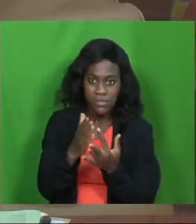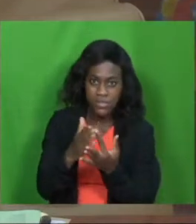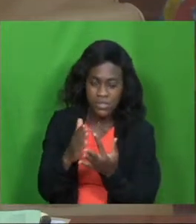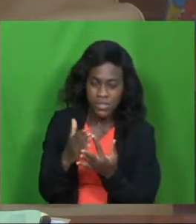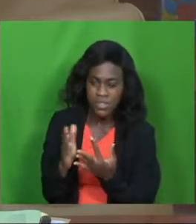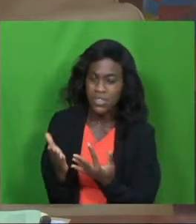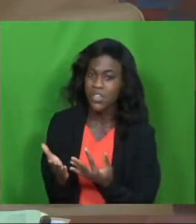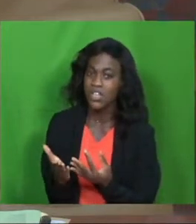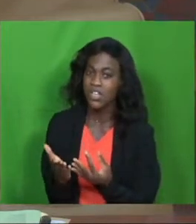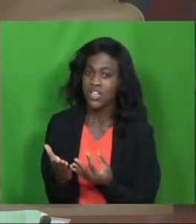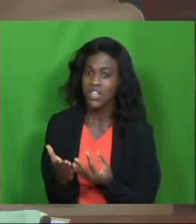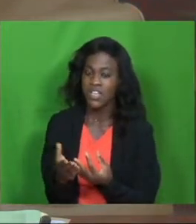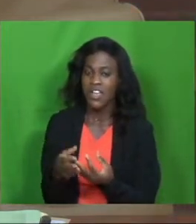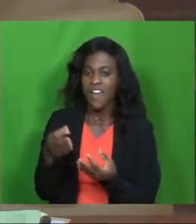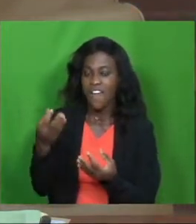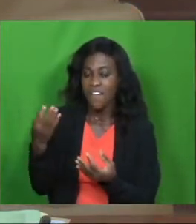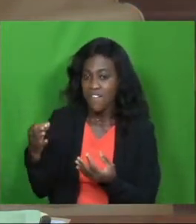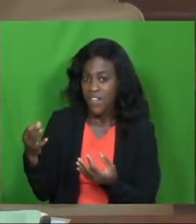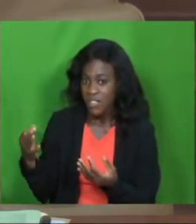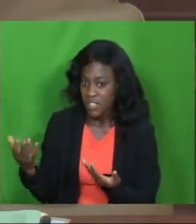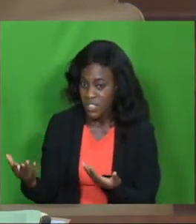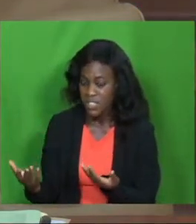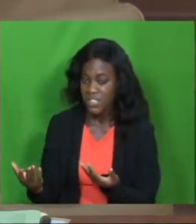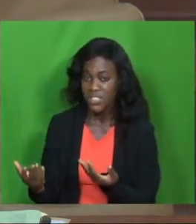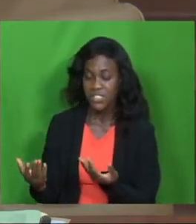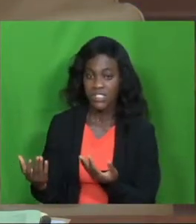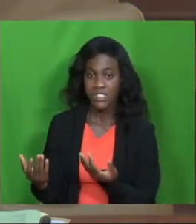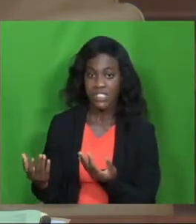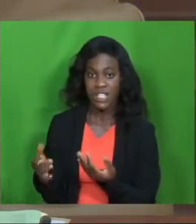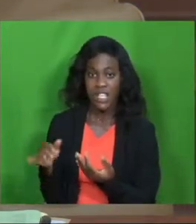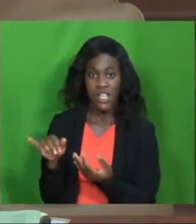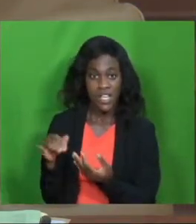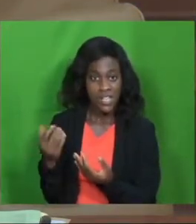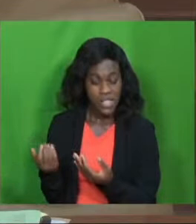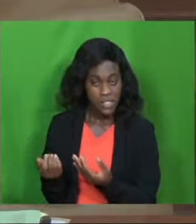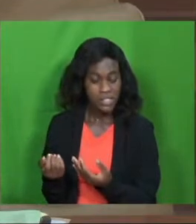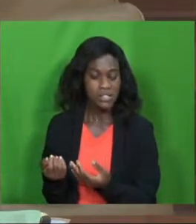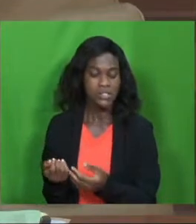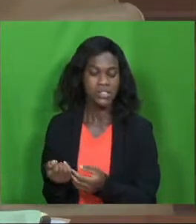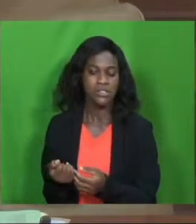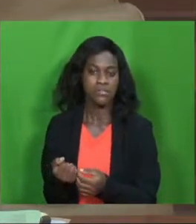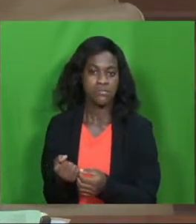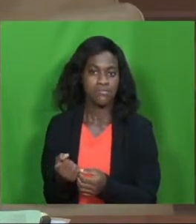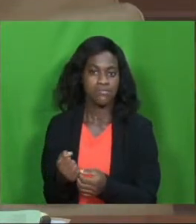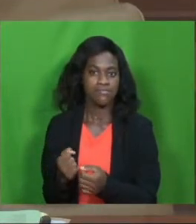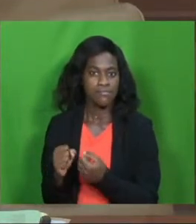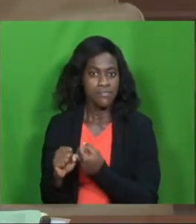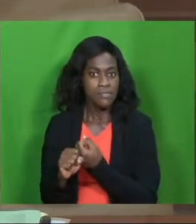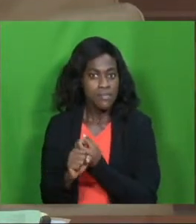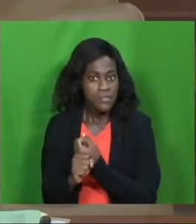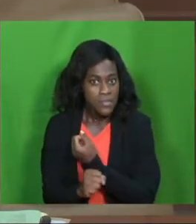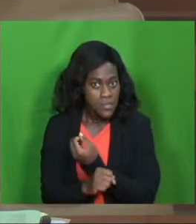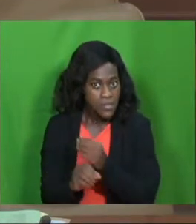such a facility championed by state agencies and by the ministry, and what went into